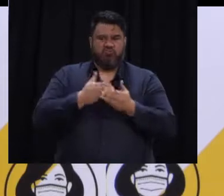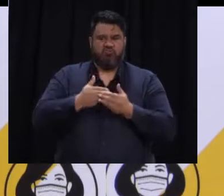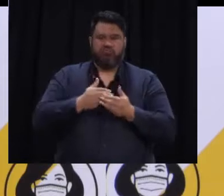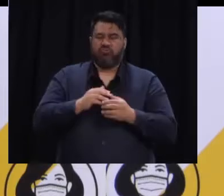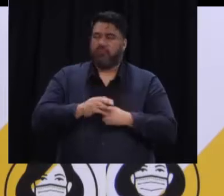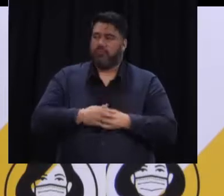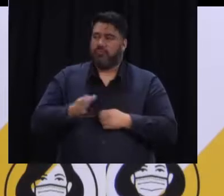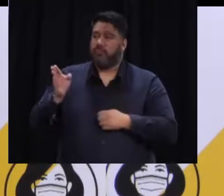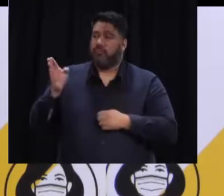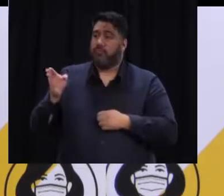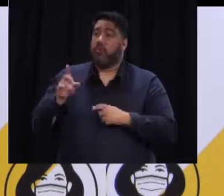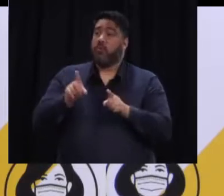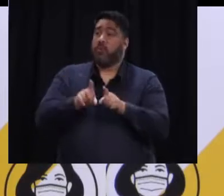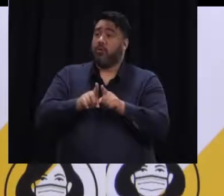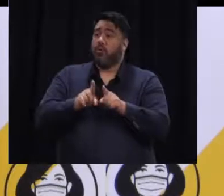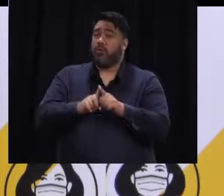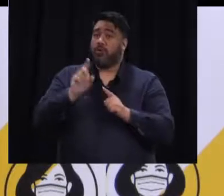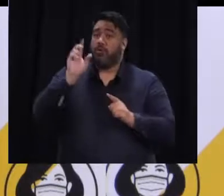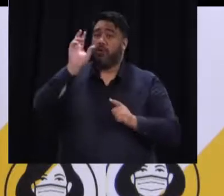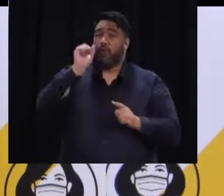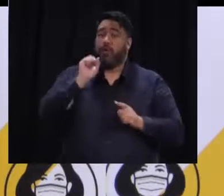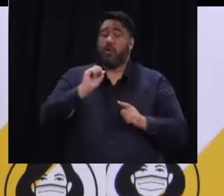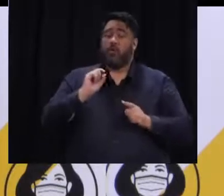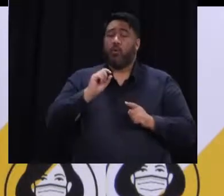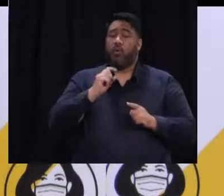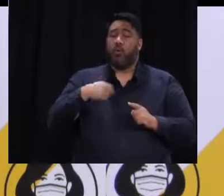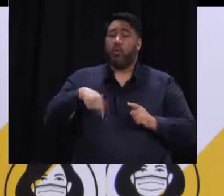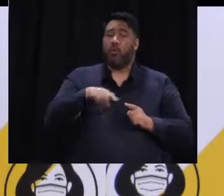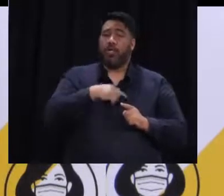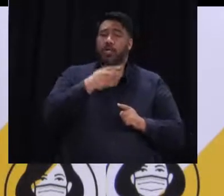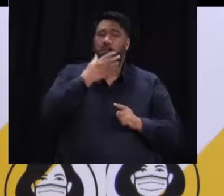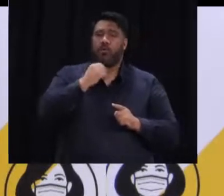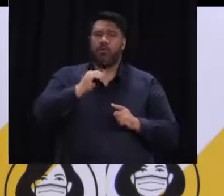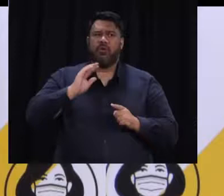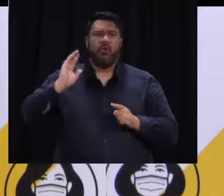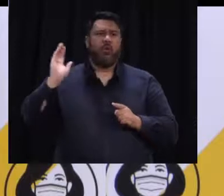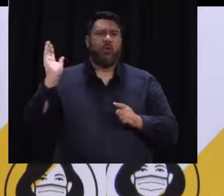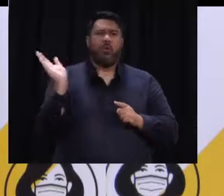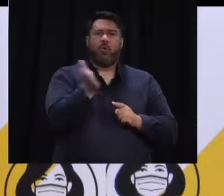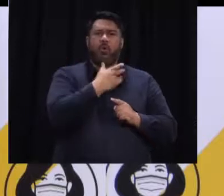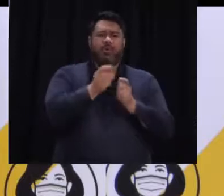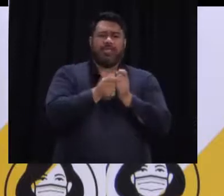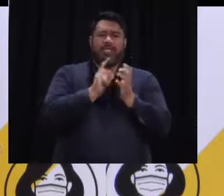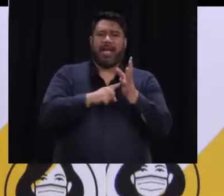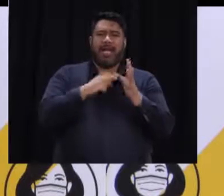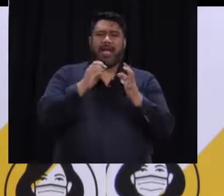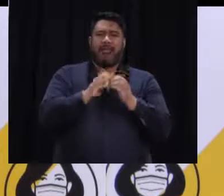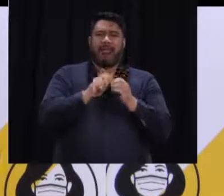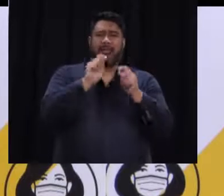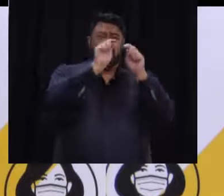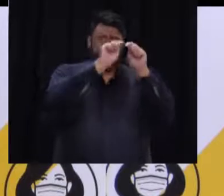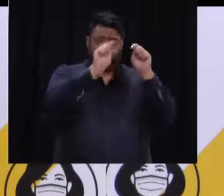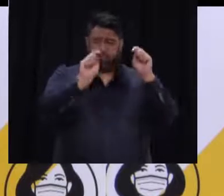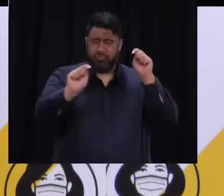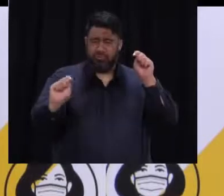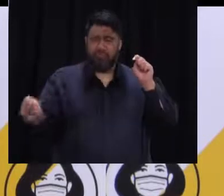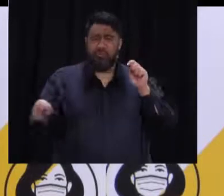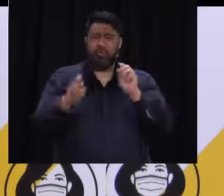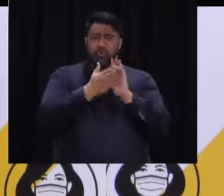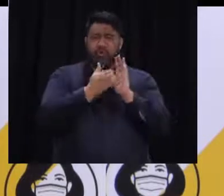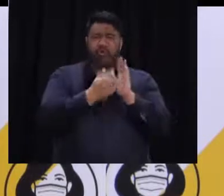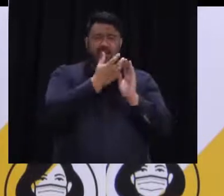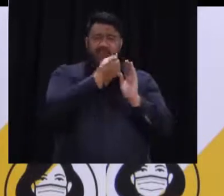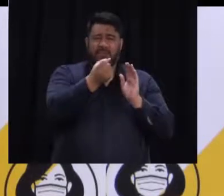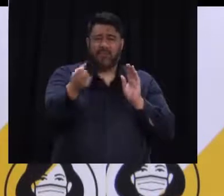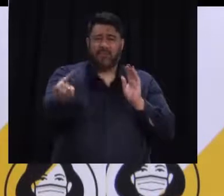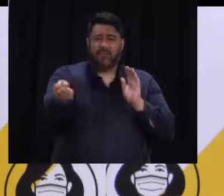on making sure we're using all of the testing resources that are available across the country. As Dr. Bloomfield's alluded to, obviously with